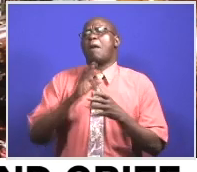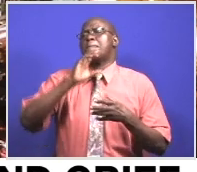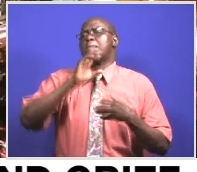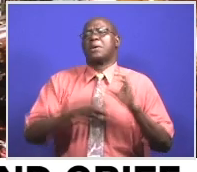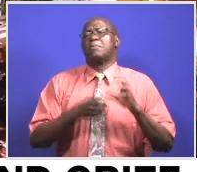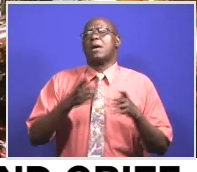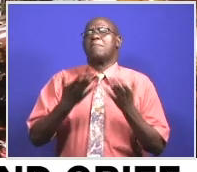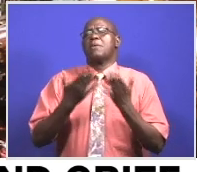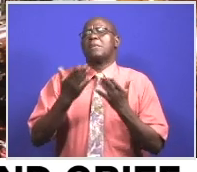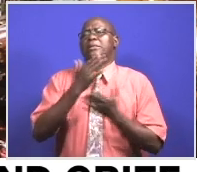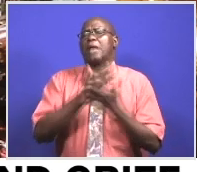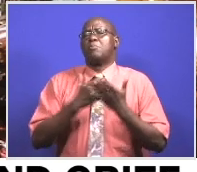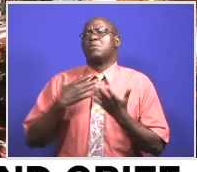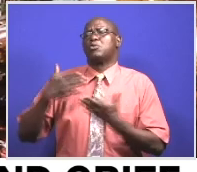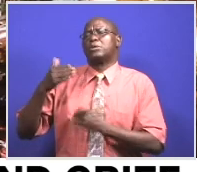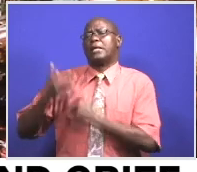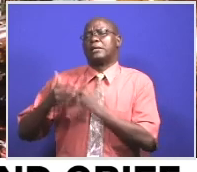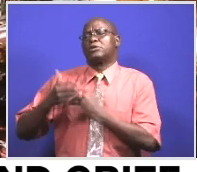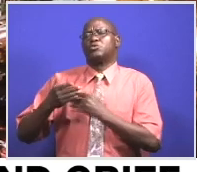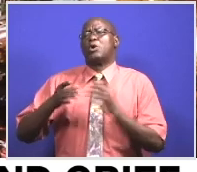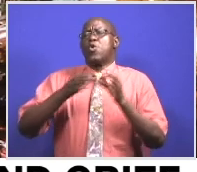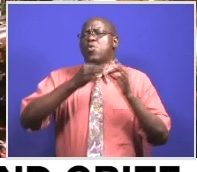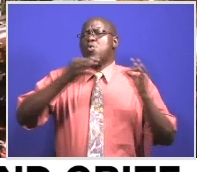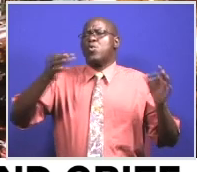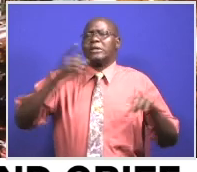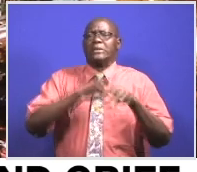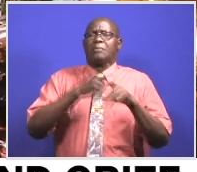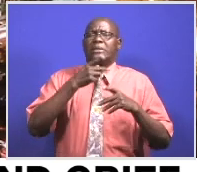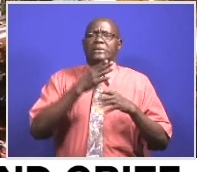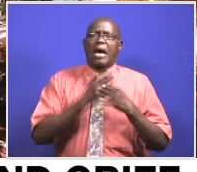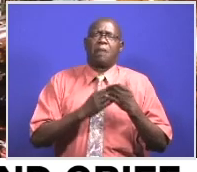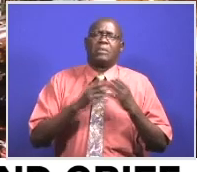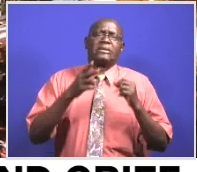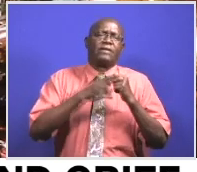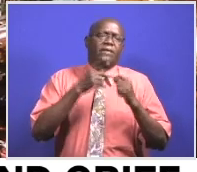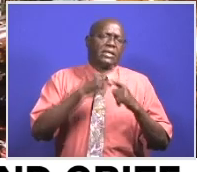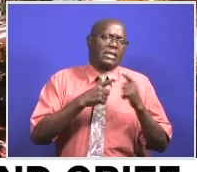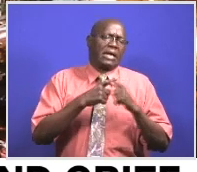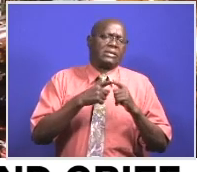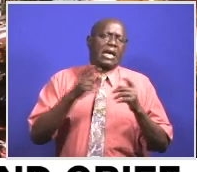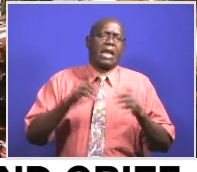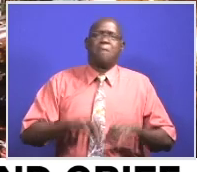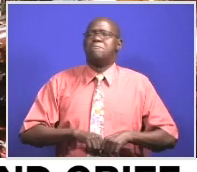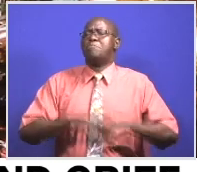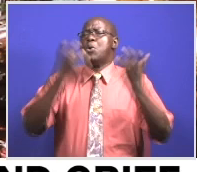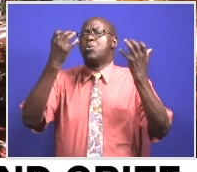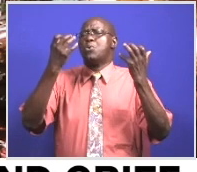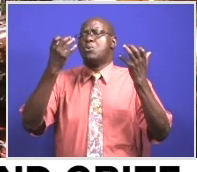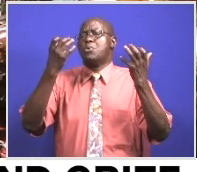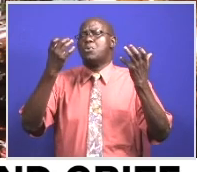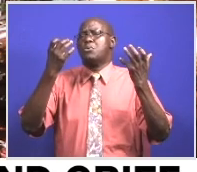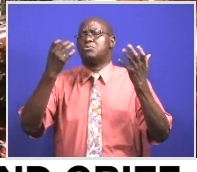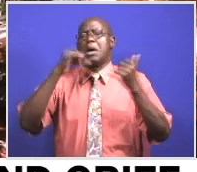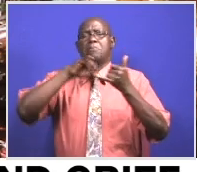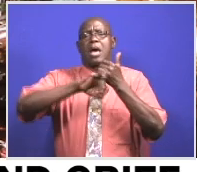or just being in a relationship for a long time, some even 7 years. And what would you say in terms of losing